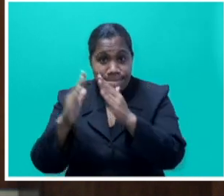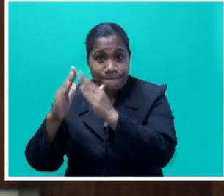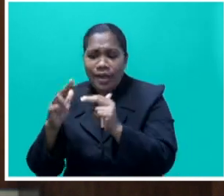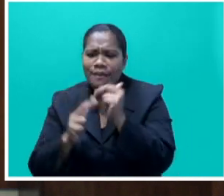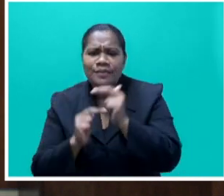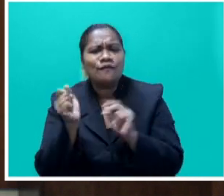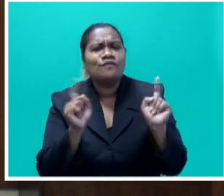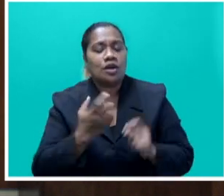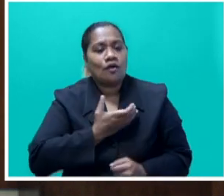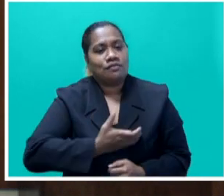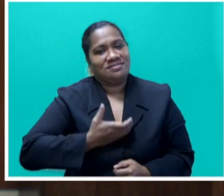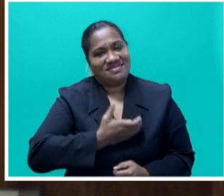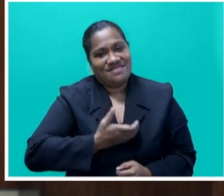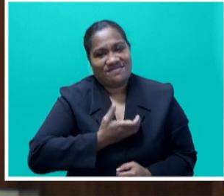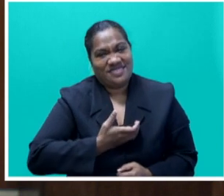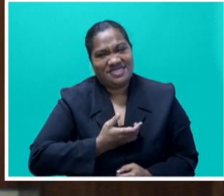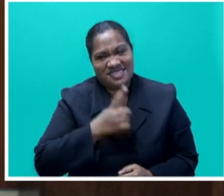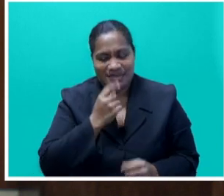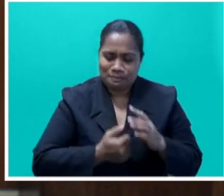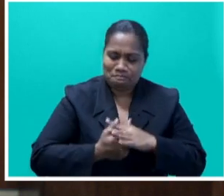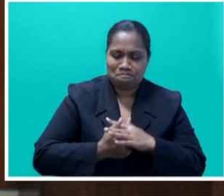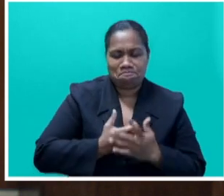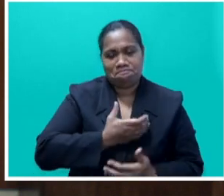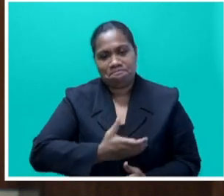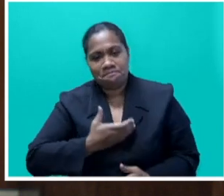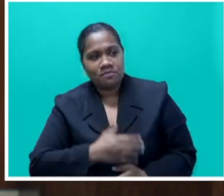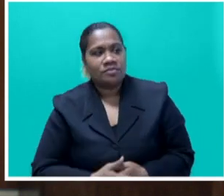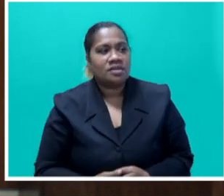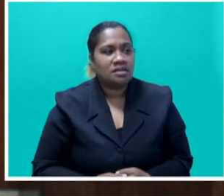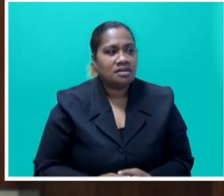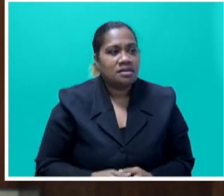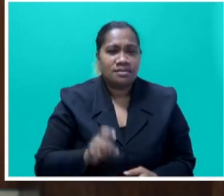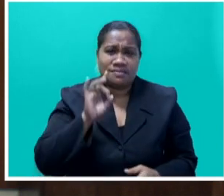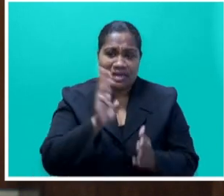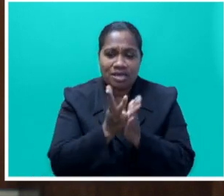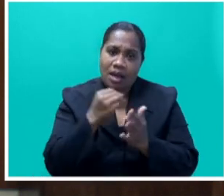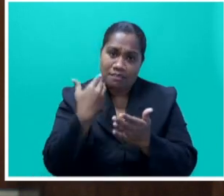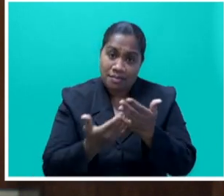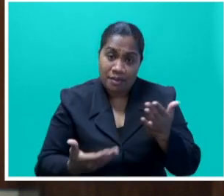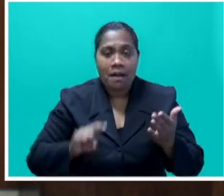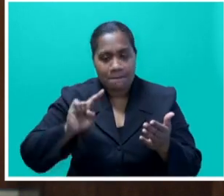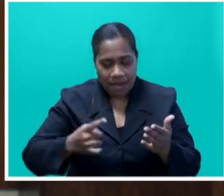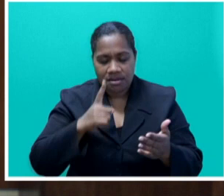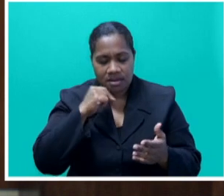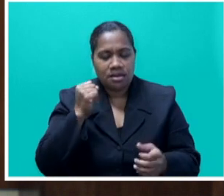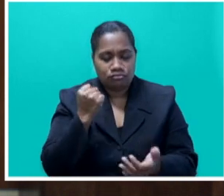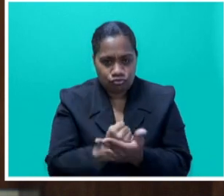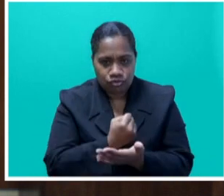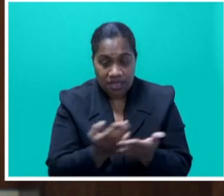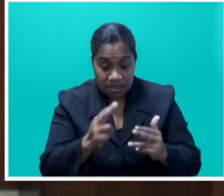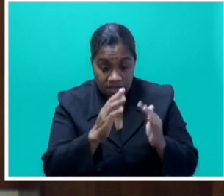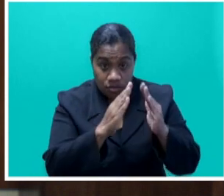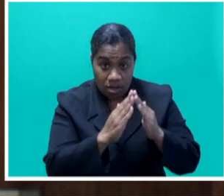and convenience. And it will take me another 10 minutes to say what all it has, but I can assure you that these homes are built,